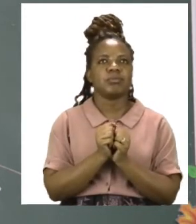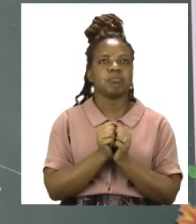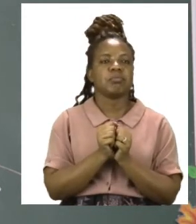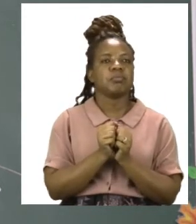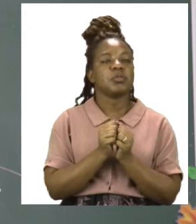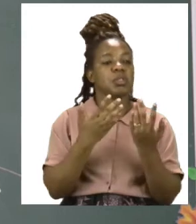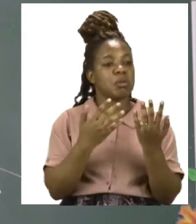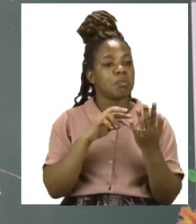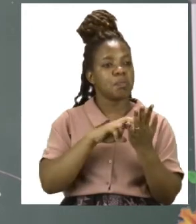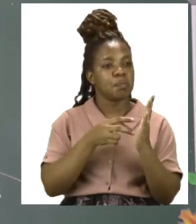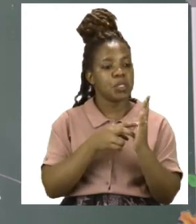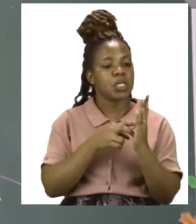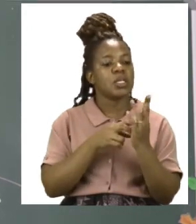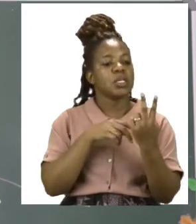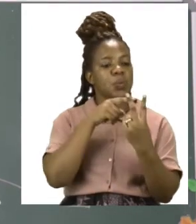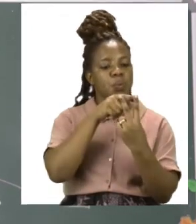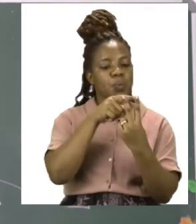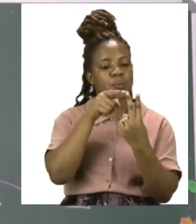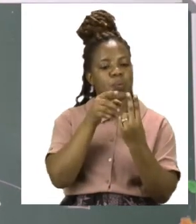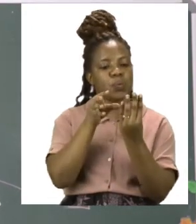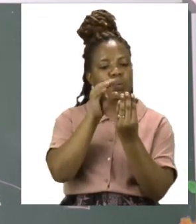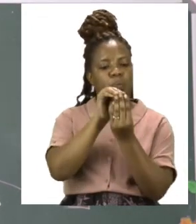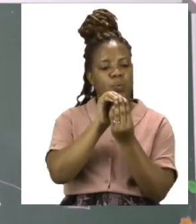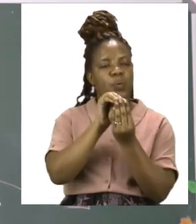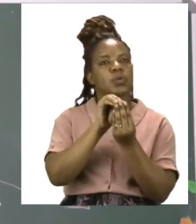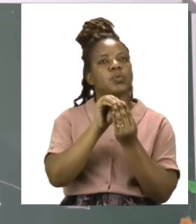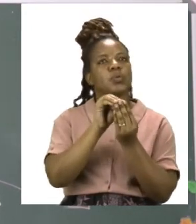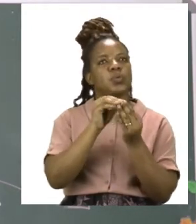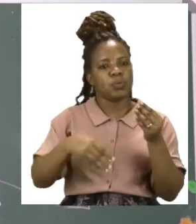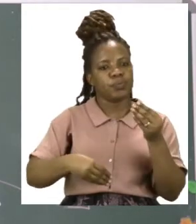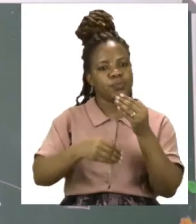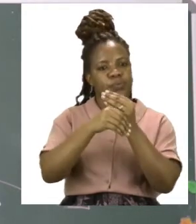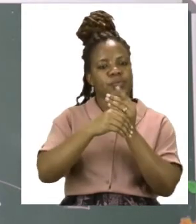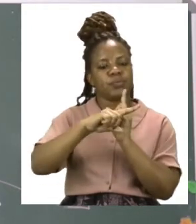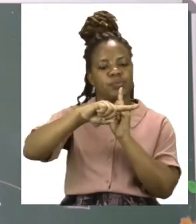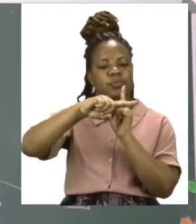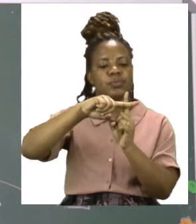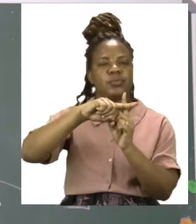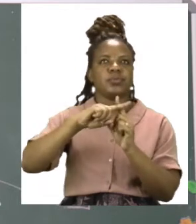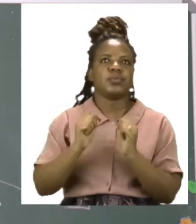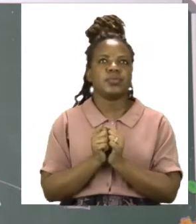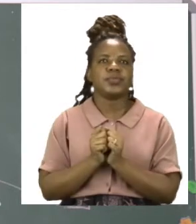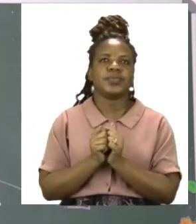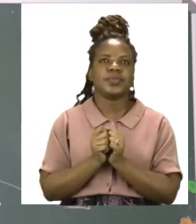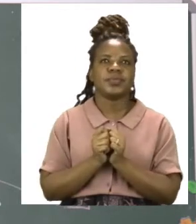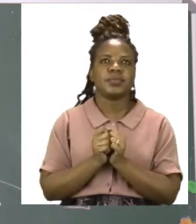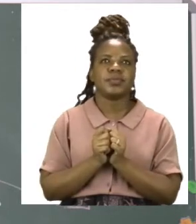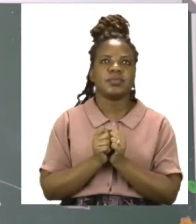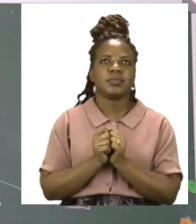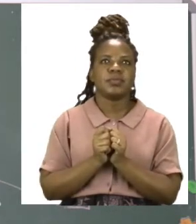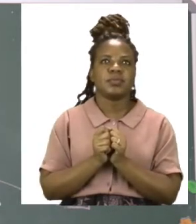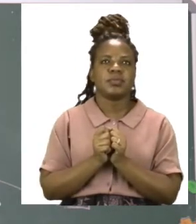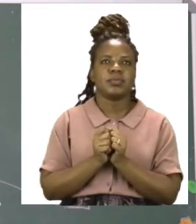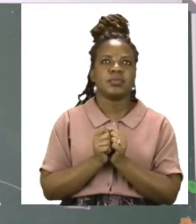we subtracting? If you said that we are adding, well done, because we need